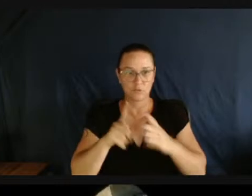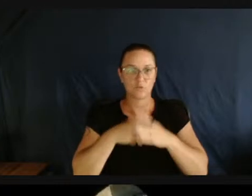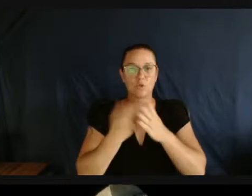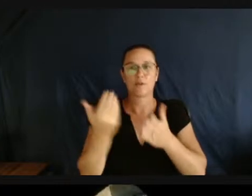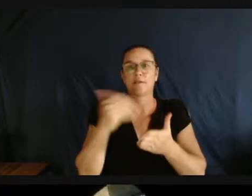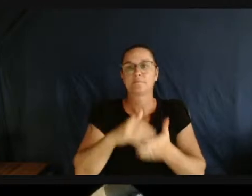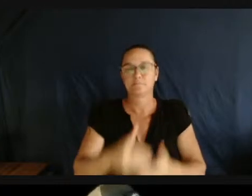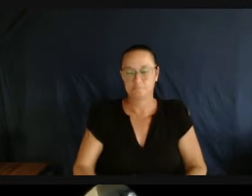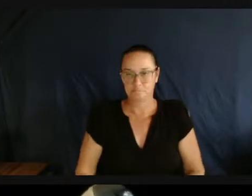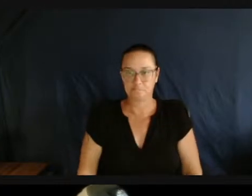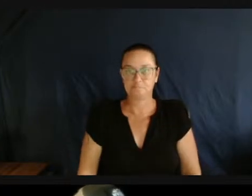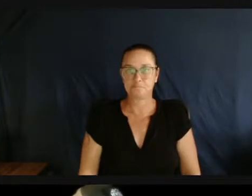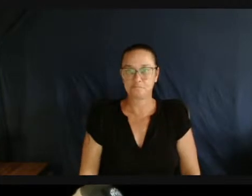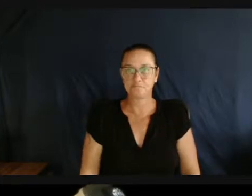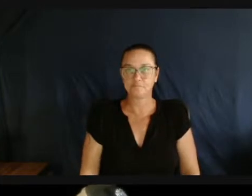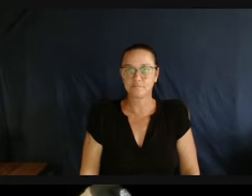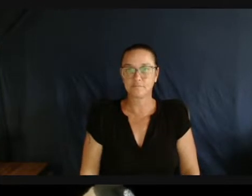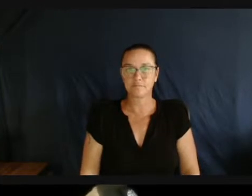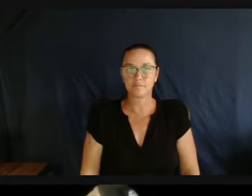return.